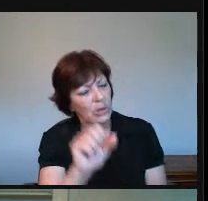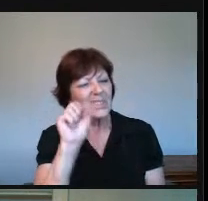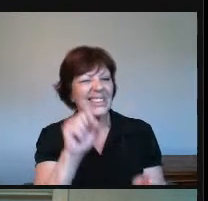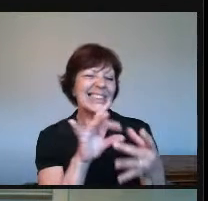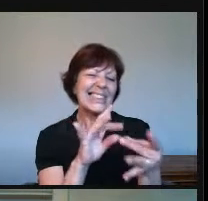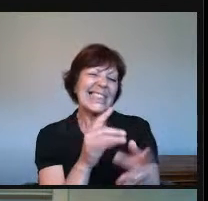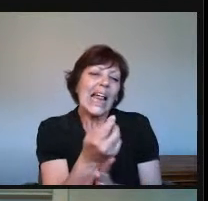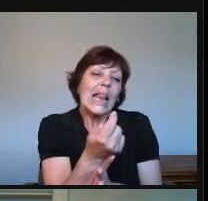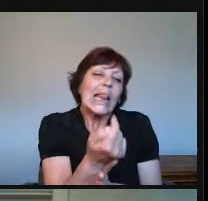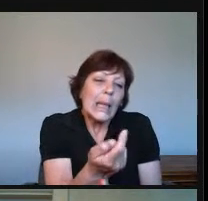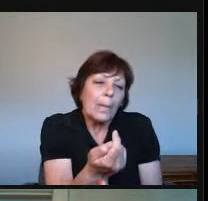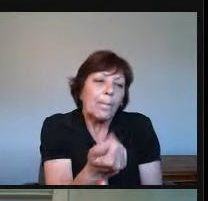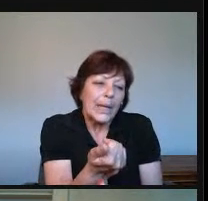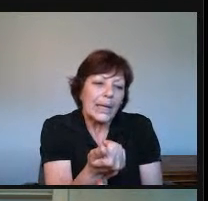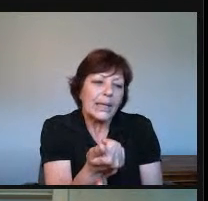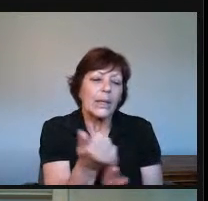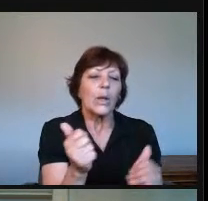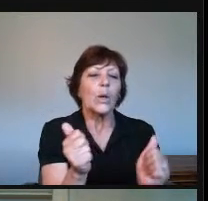about that in terms of